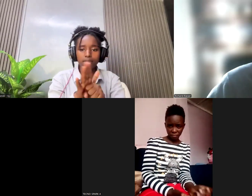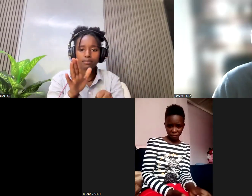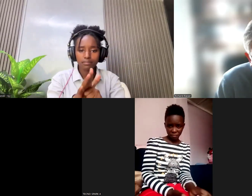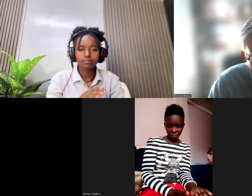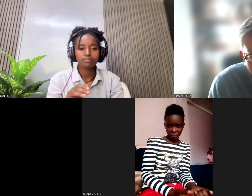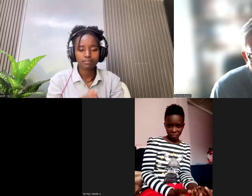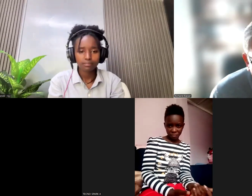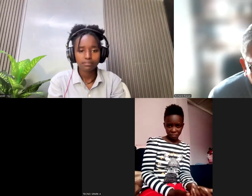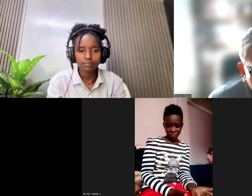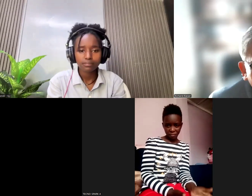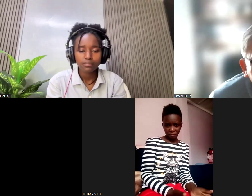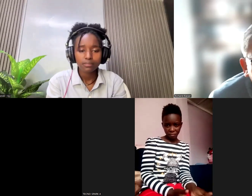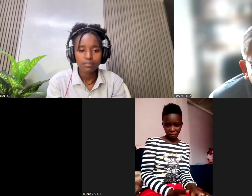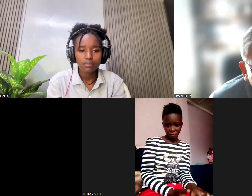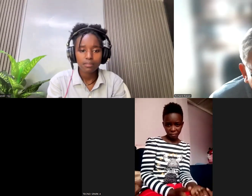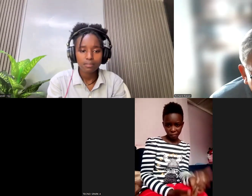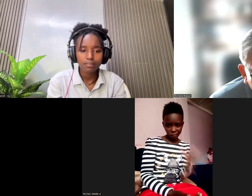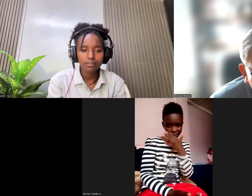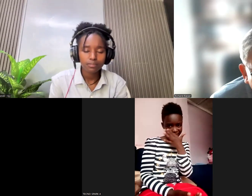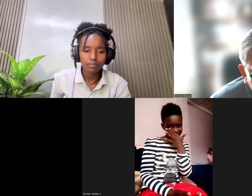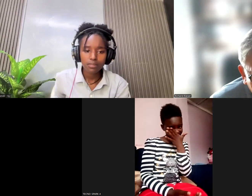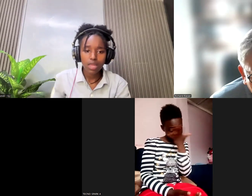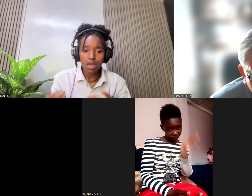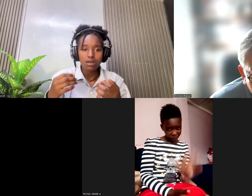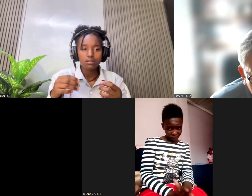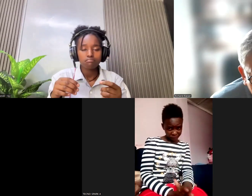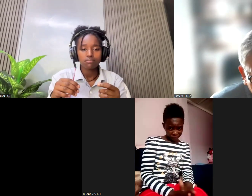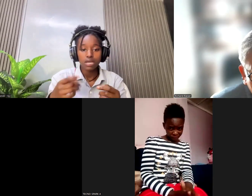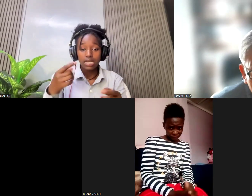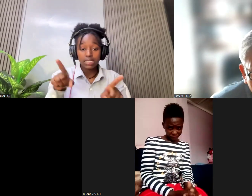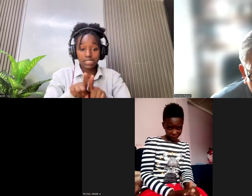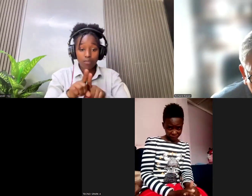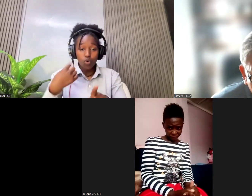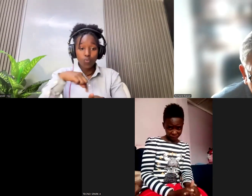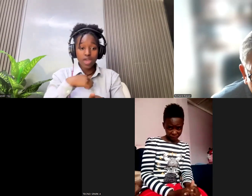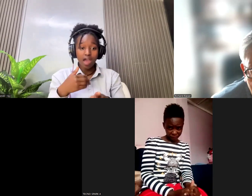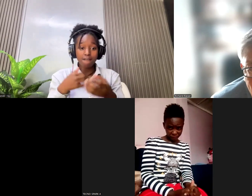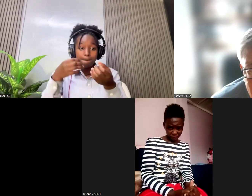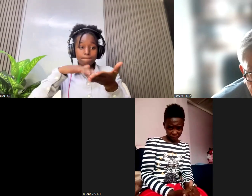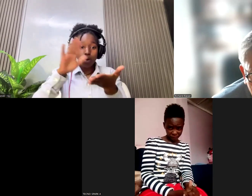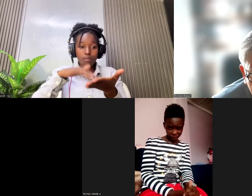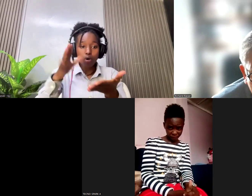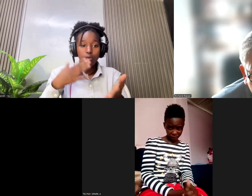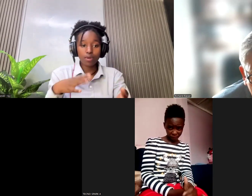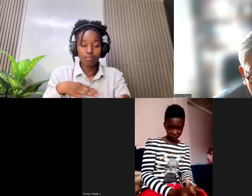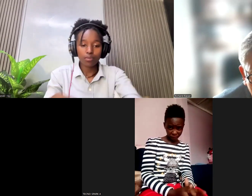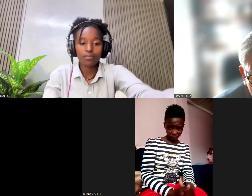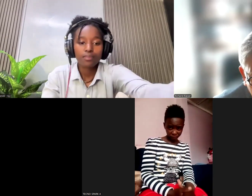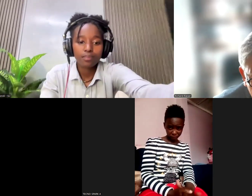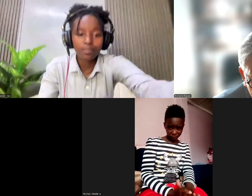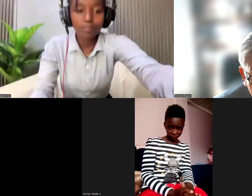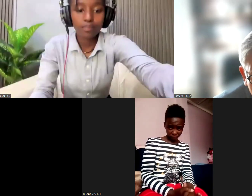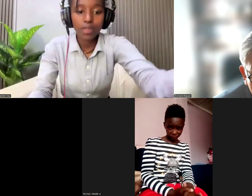Okay. We have several members on our executive from Kenya. I think it would be good if we put you in touch with them so that